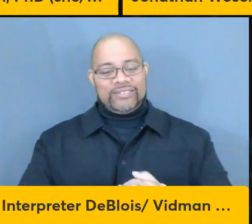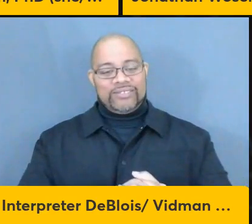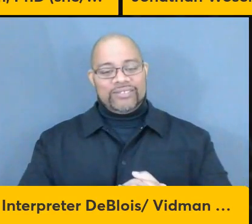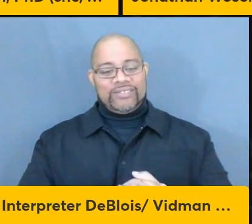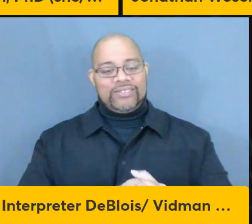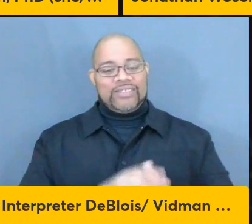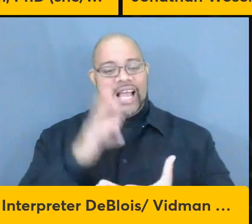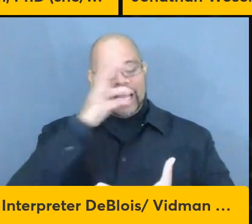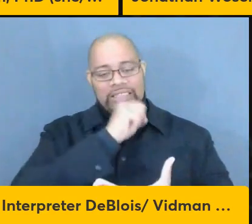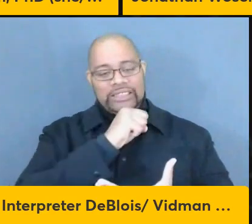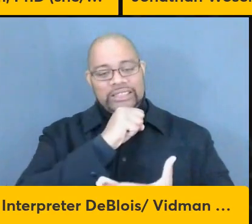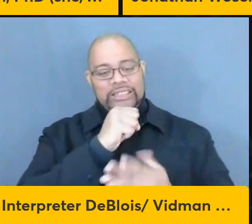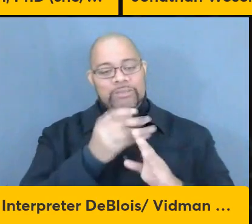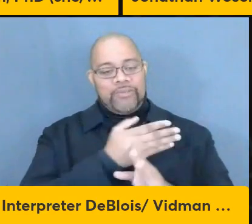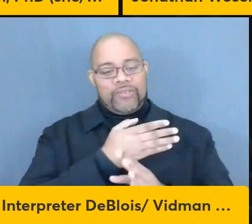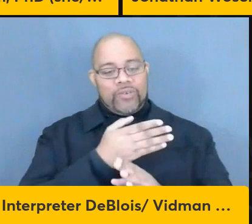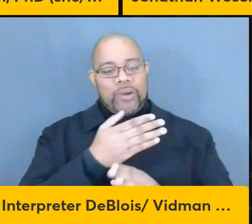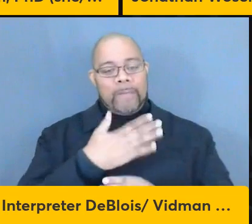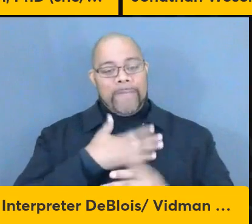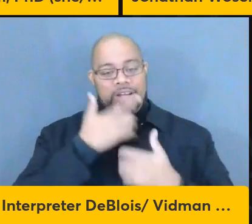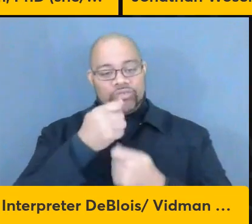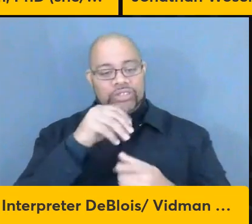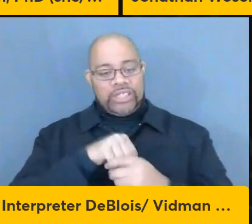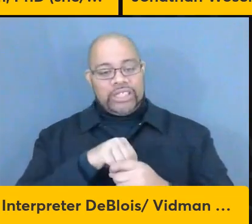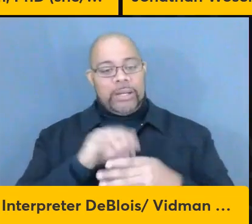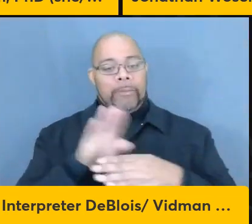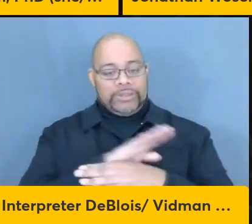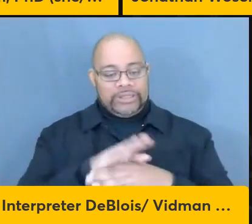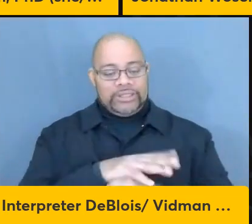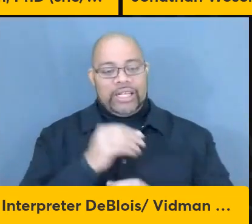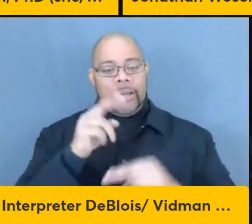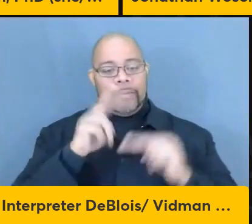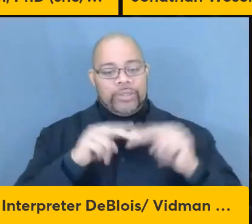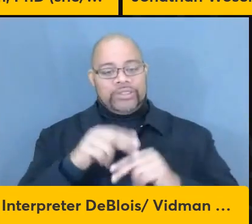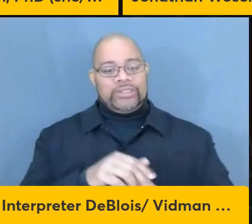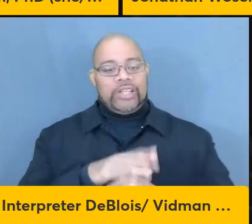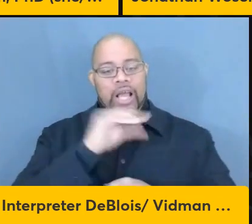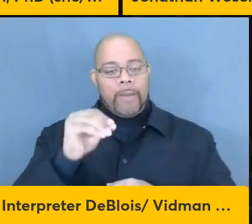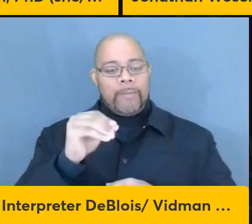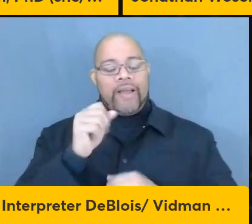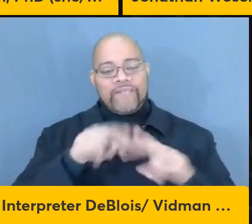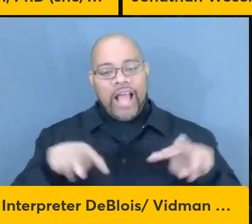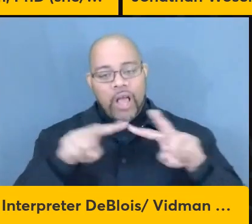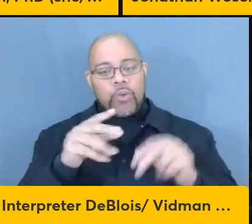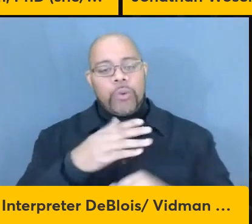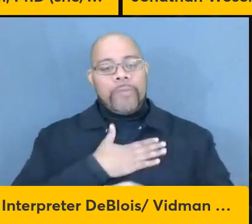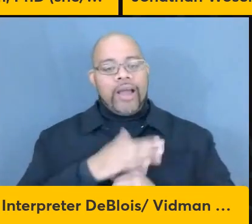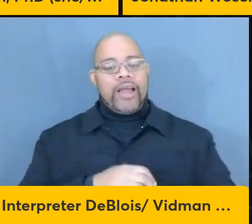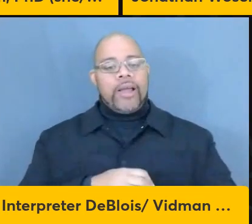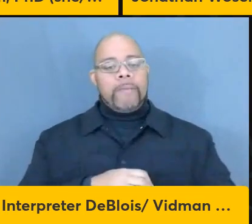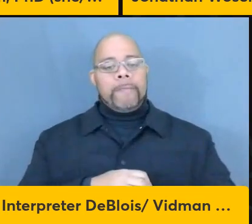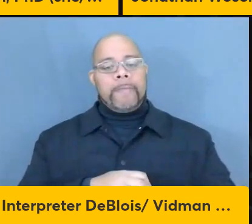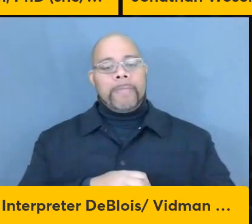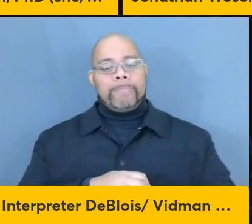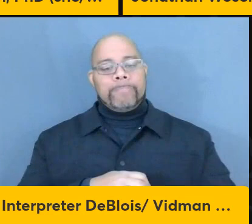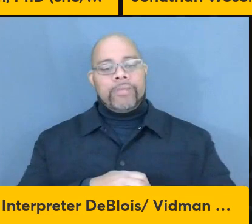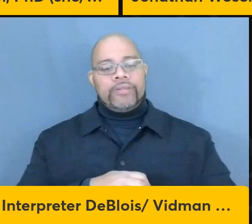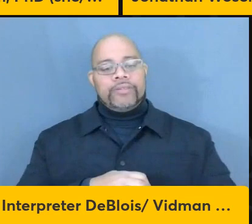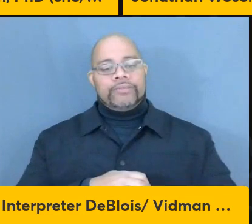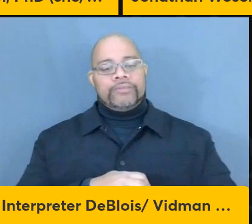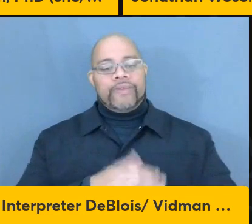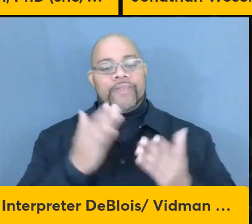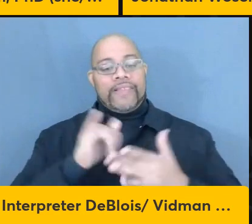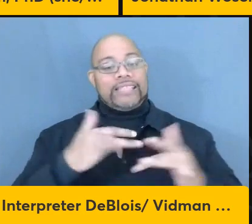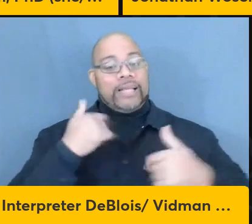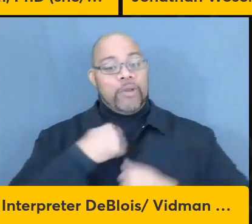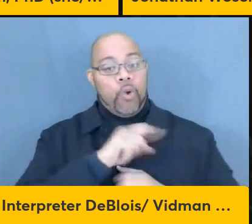So I guess before my interest is in entrepreneurship and building companies of value, my thing that